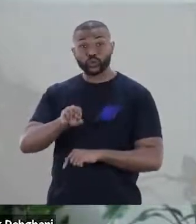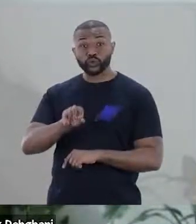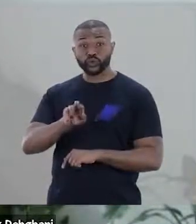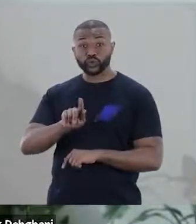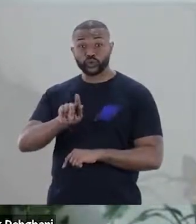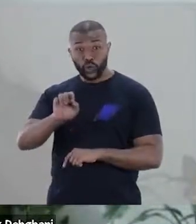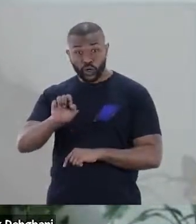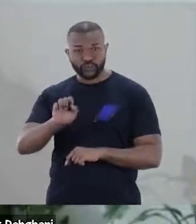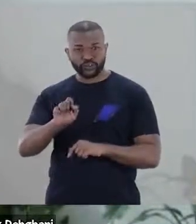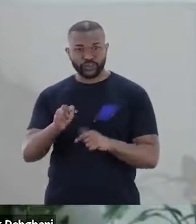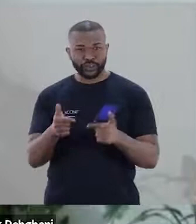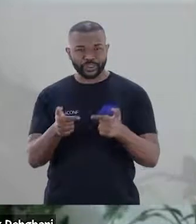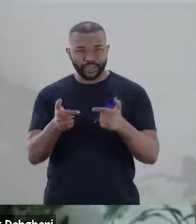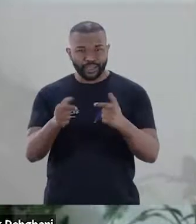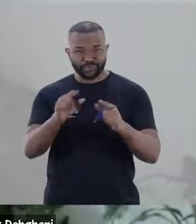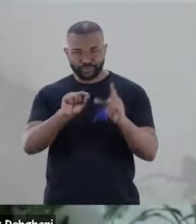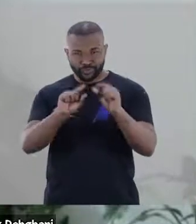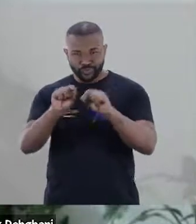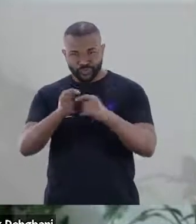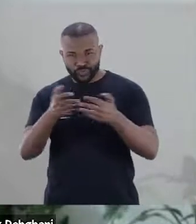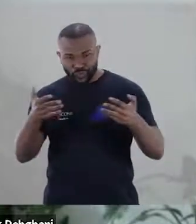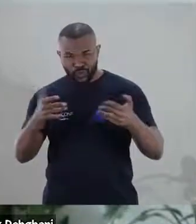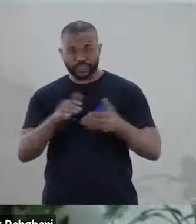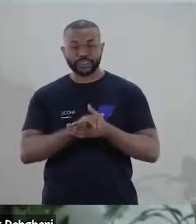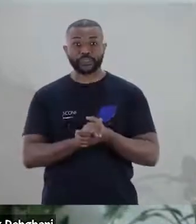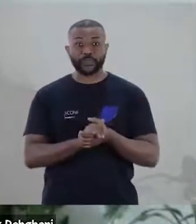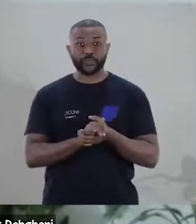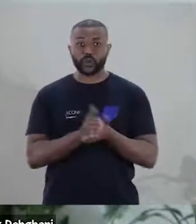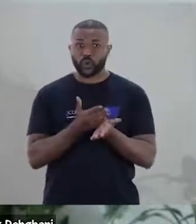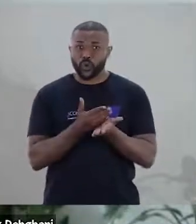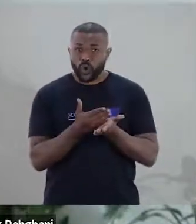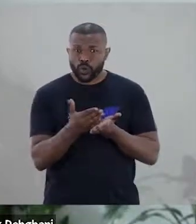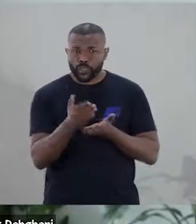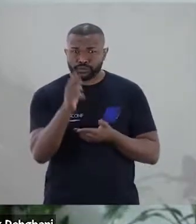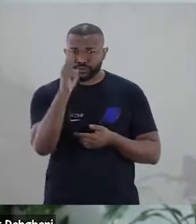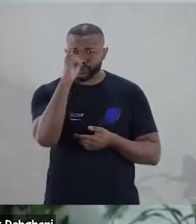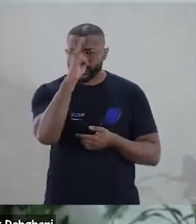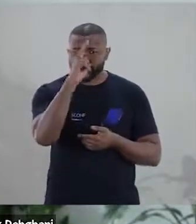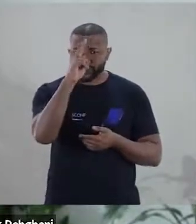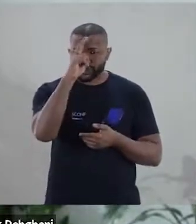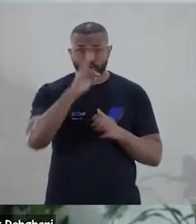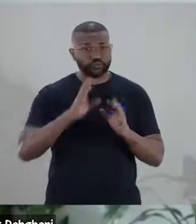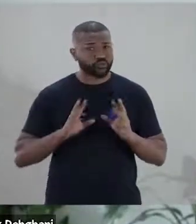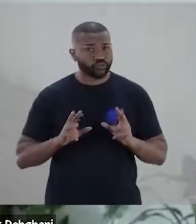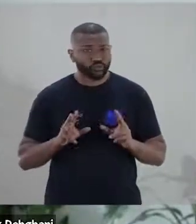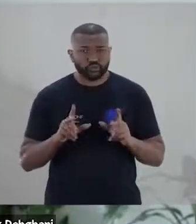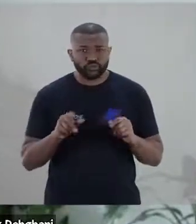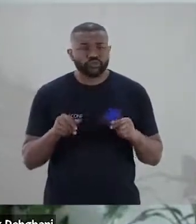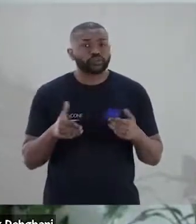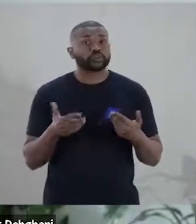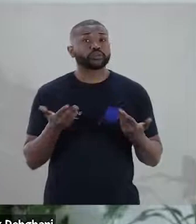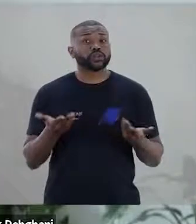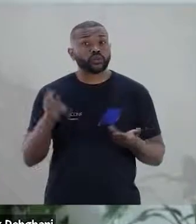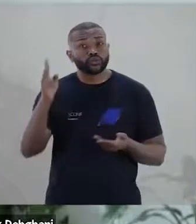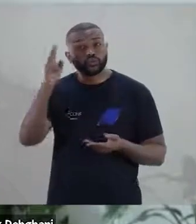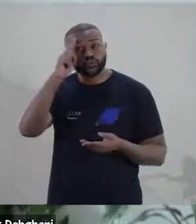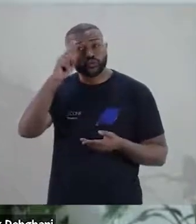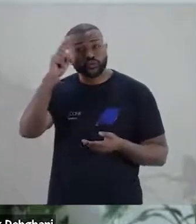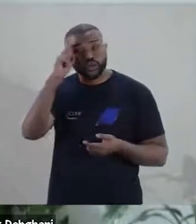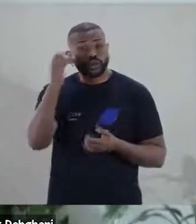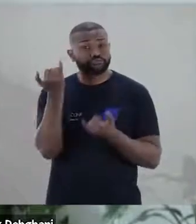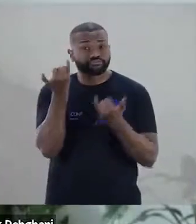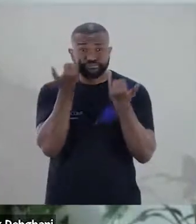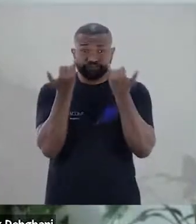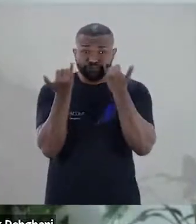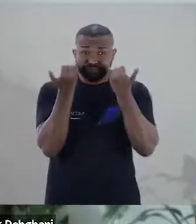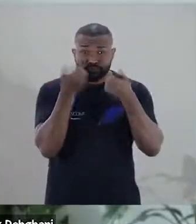Lucas on Star Wars, that he said, everything starts with a story. So what was the story of the data mesh?